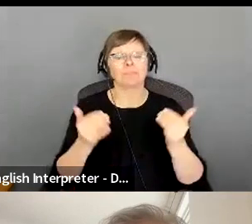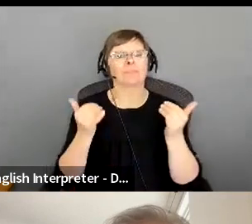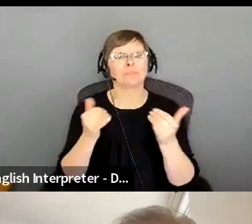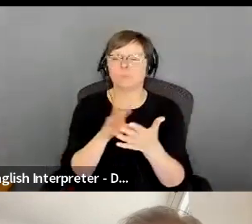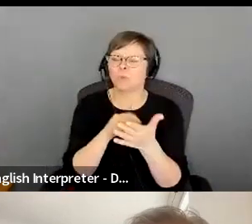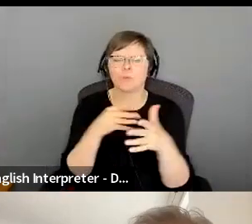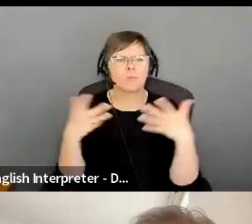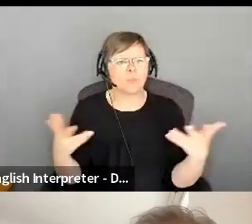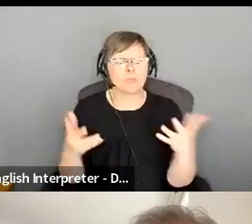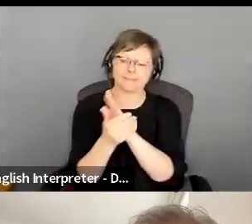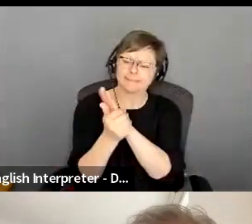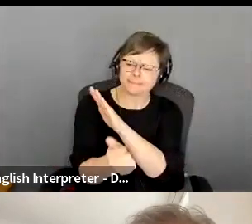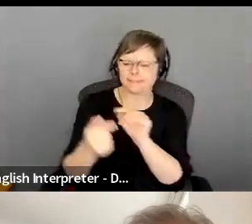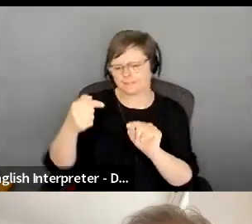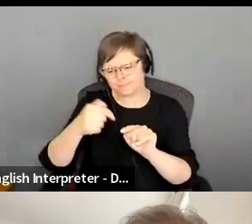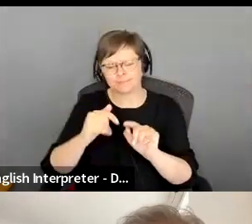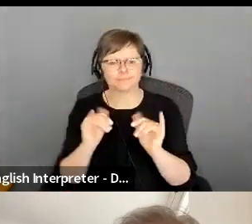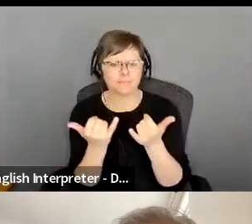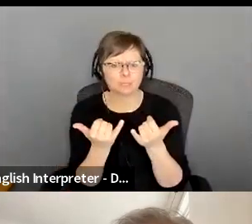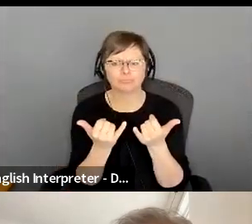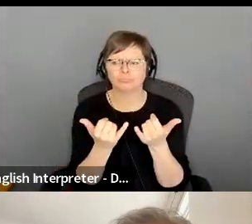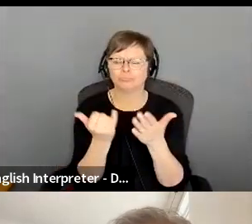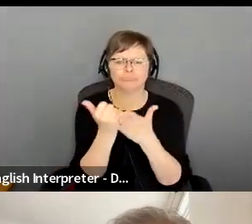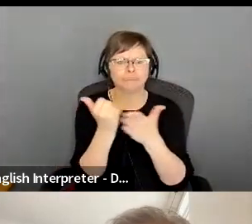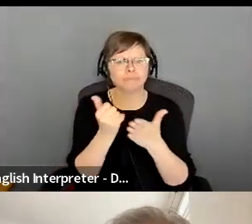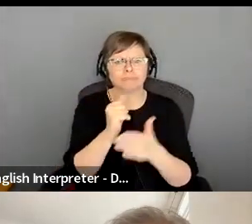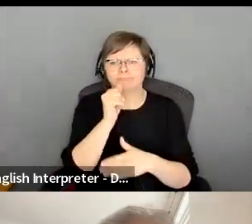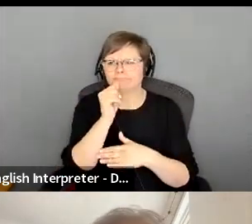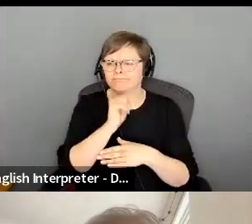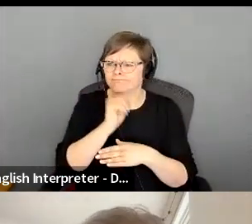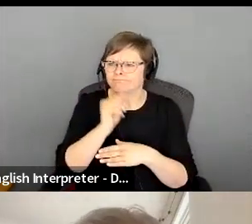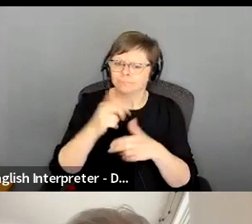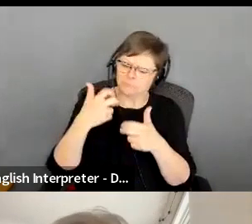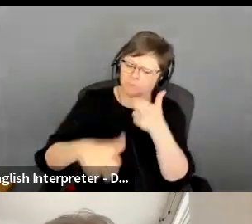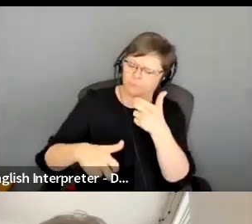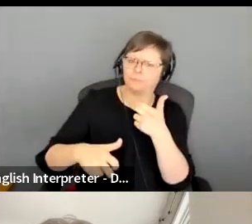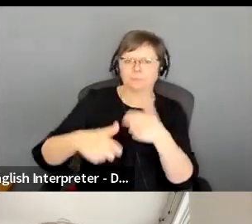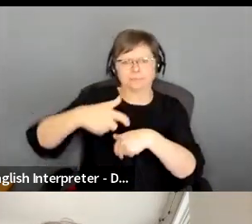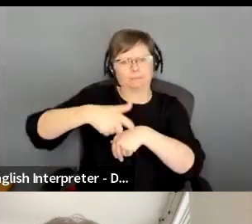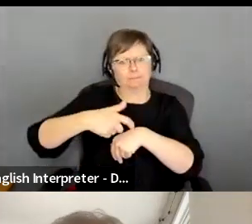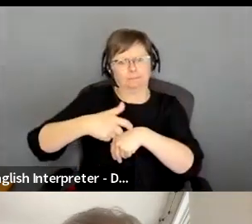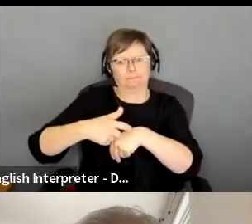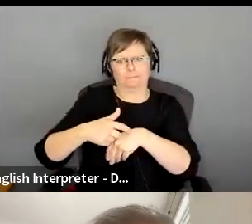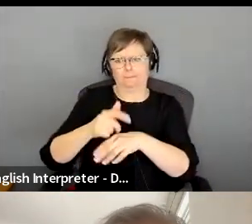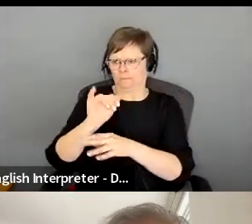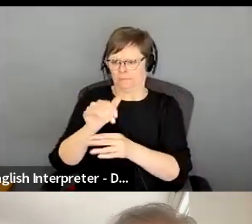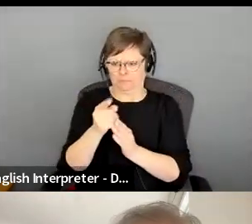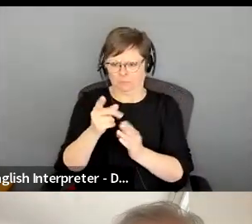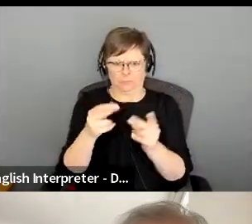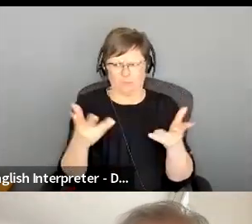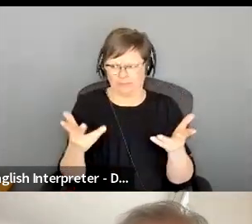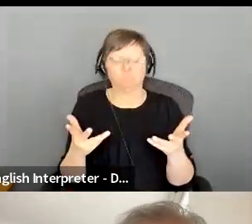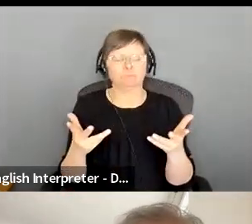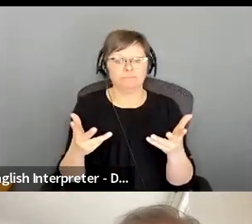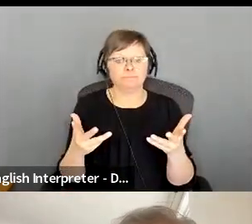practical skills for helping us deal with difficult moments in the moment and hopefully help to make